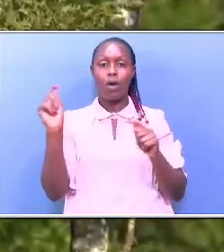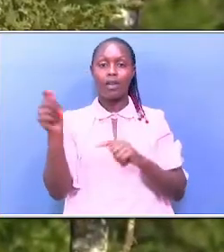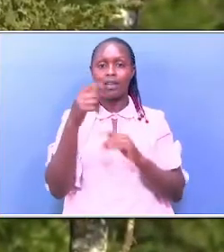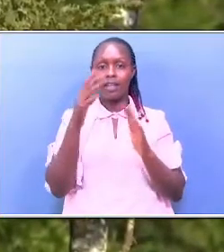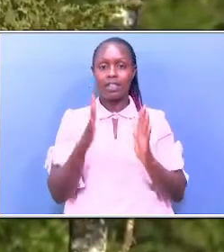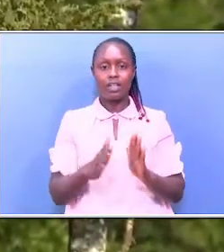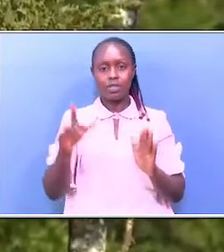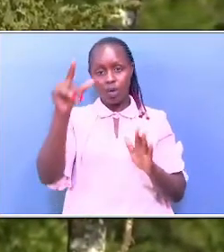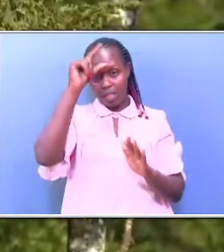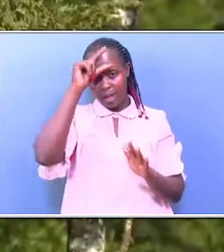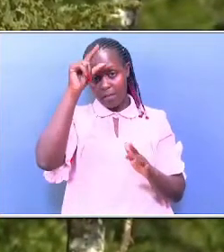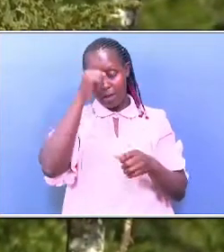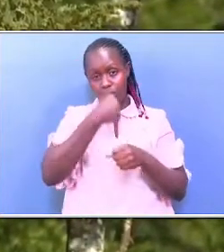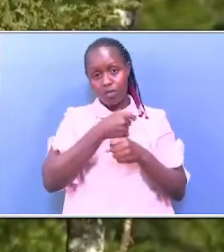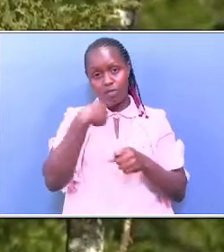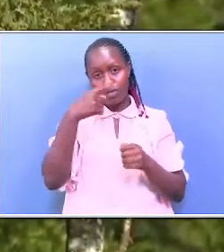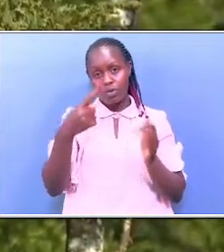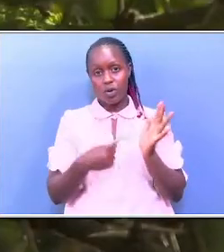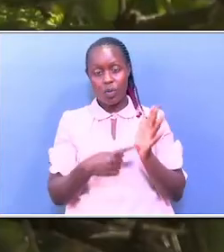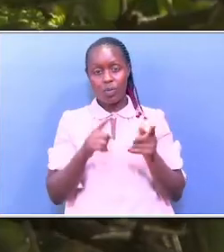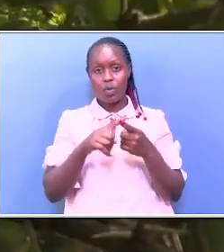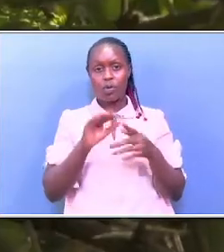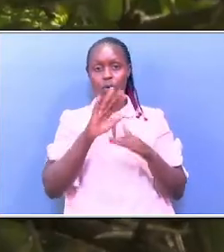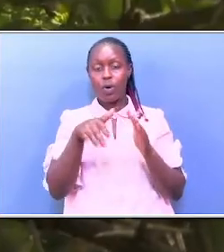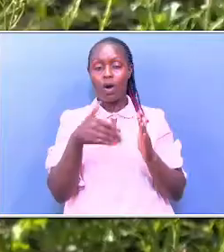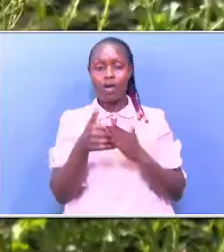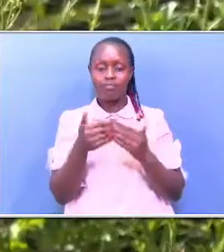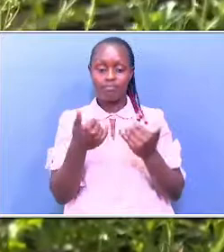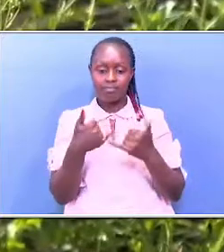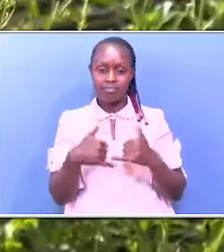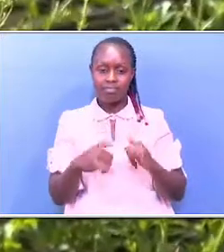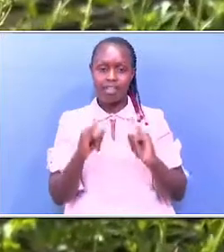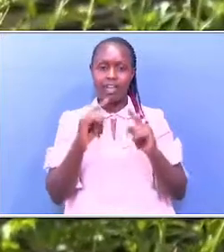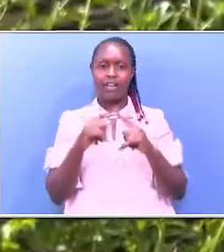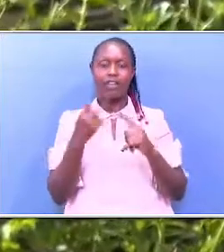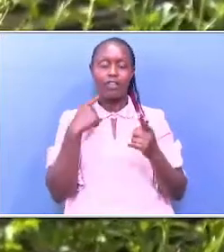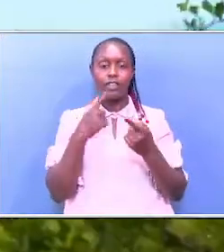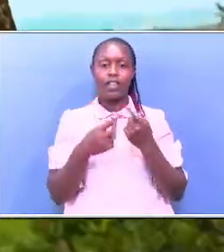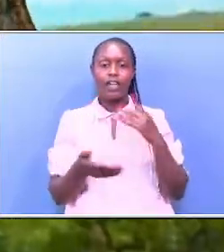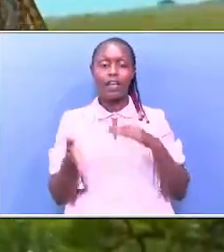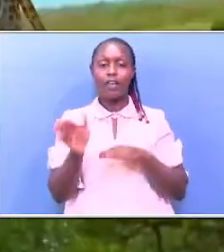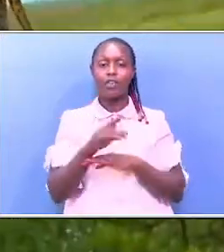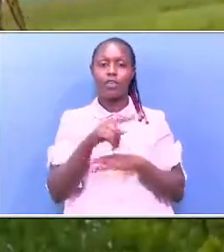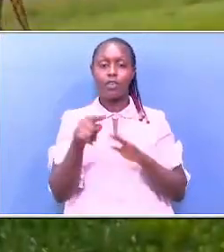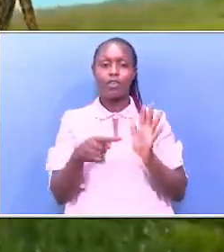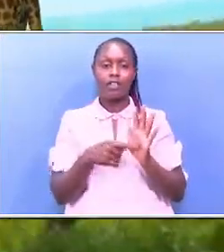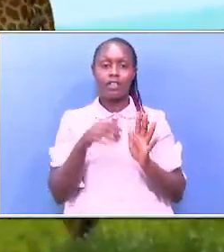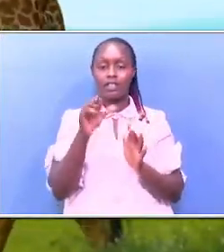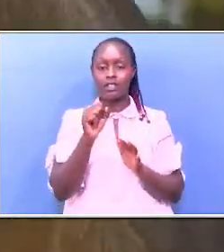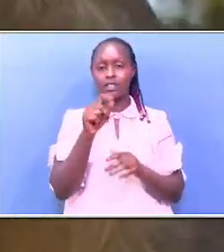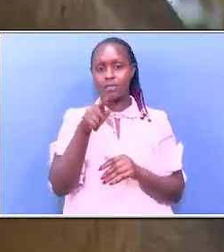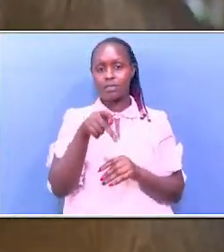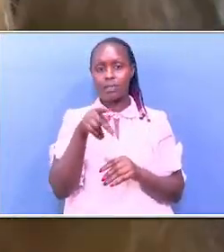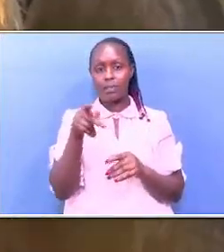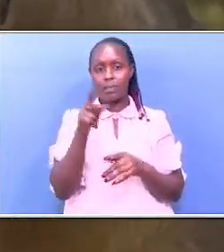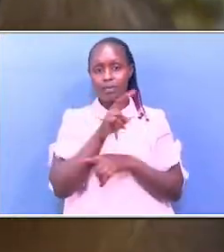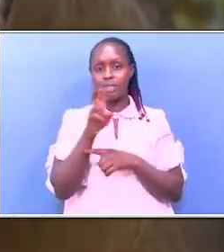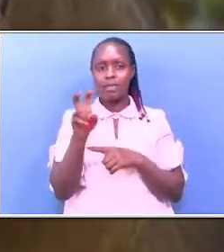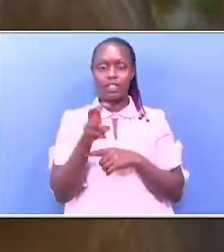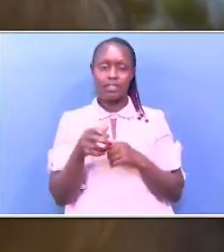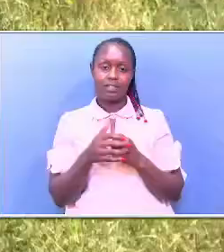the government to ensure efforts are put in place for the recovery of the species.